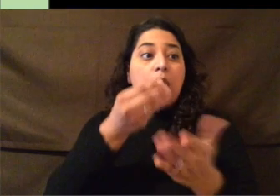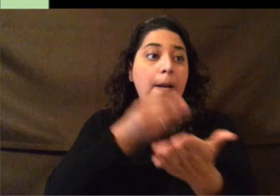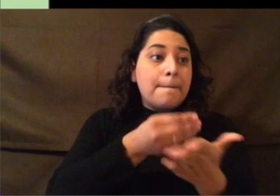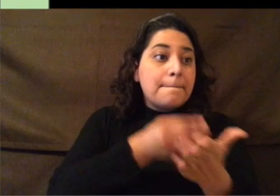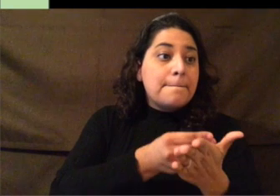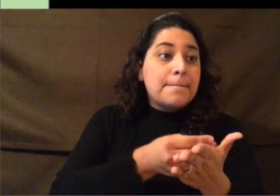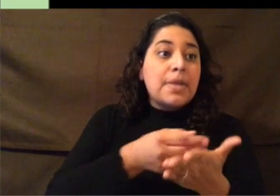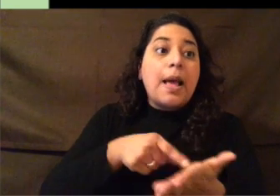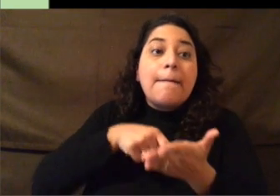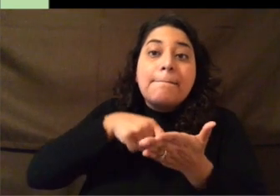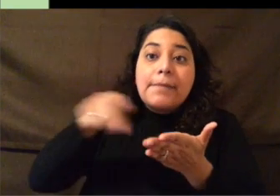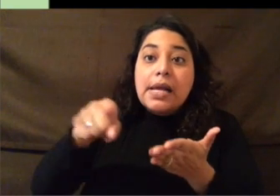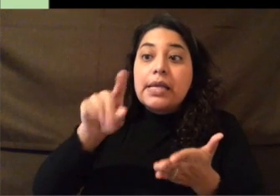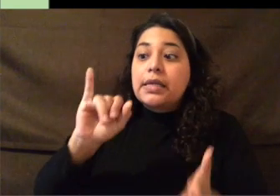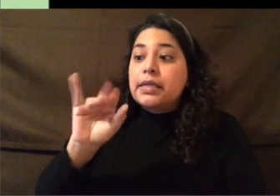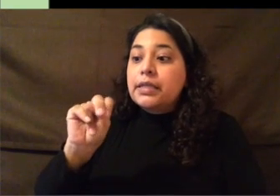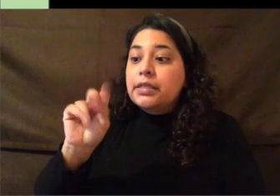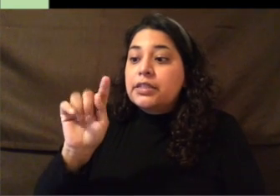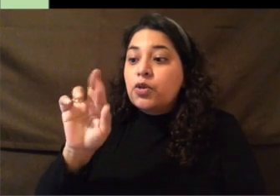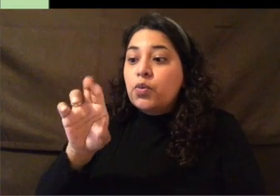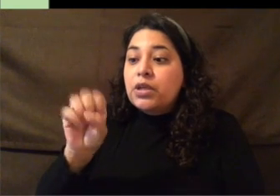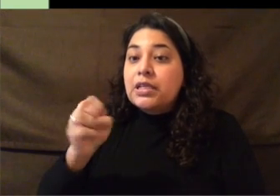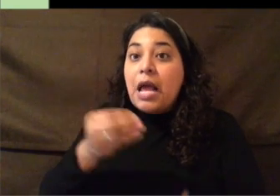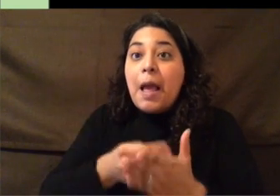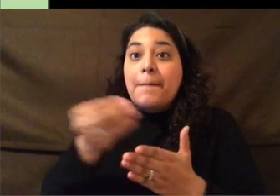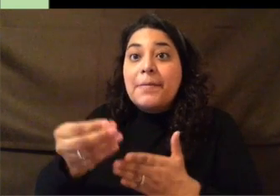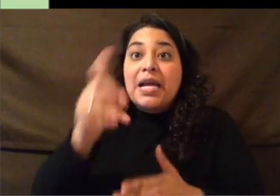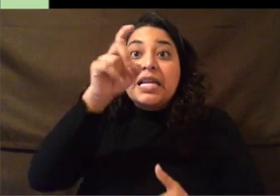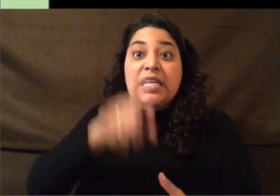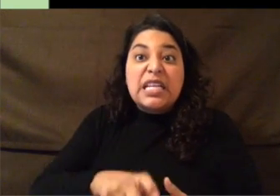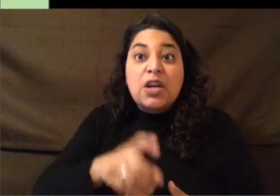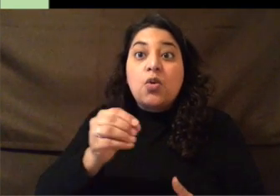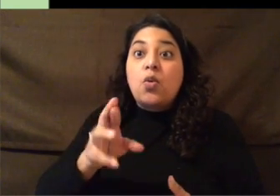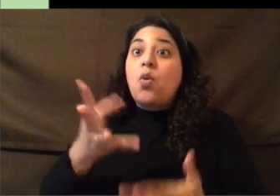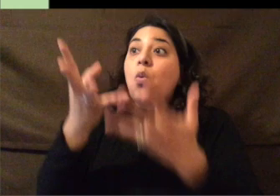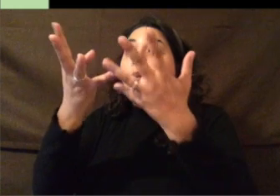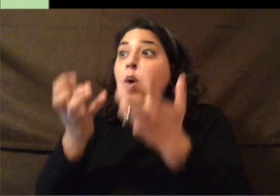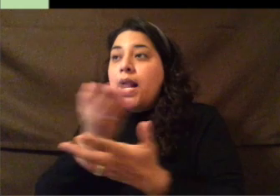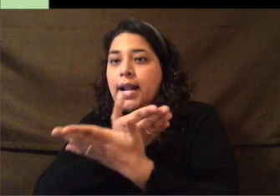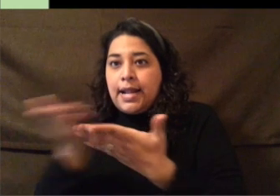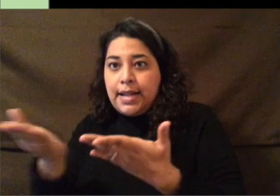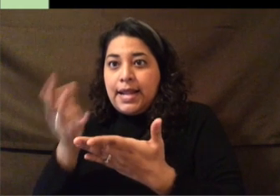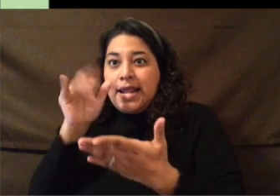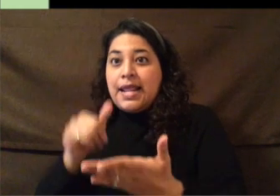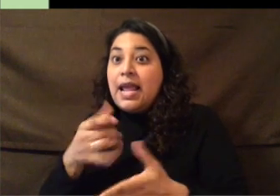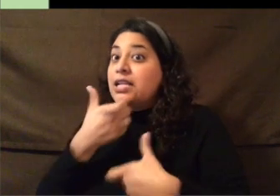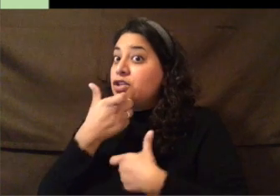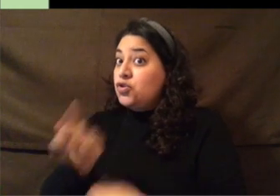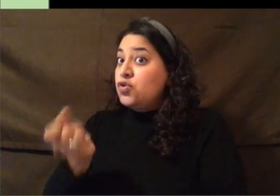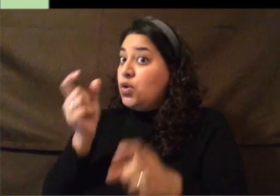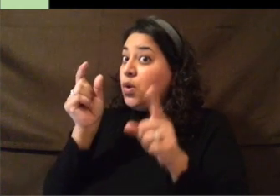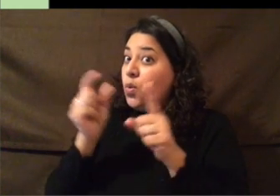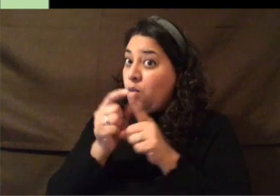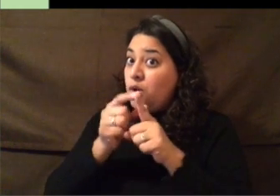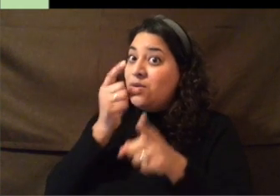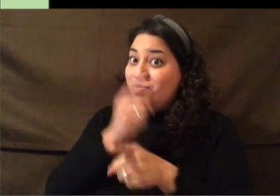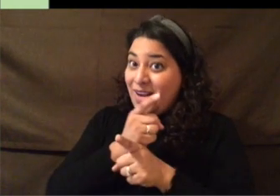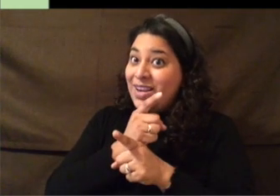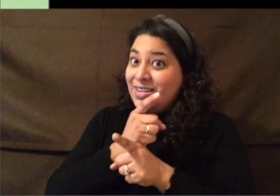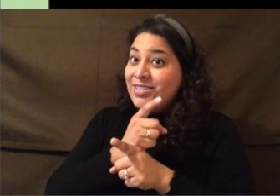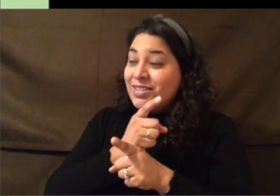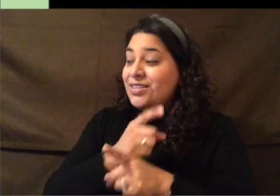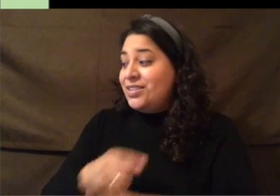Borrowing money and paying interest to buy needed or wanted items. Those are some